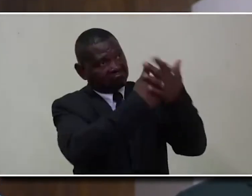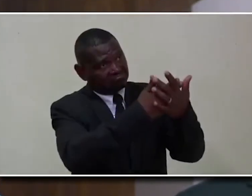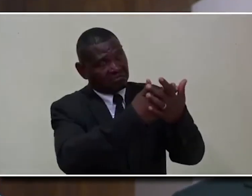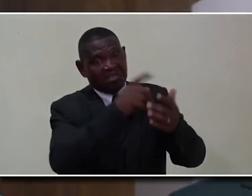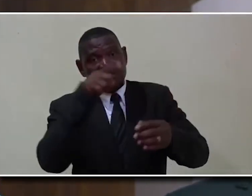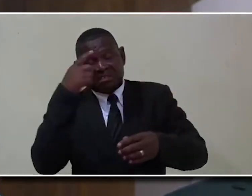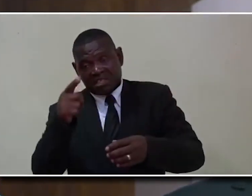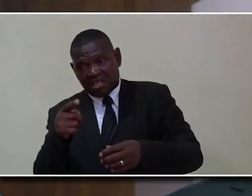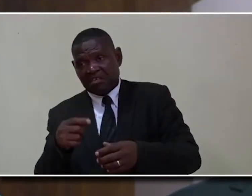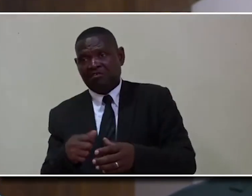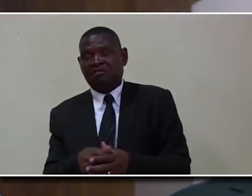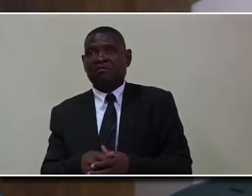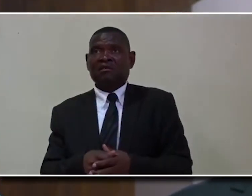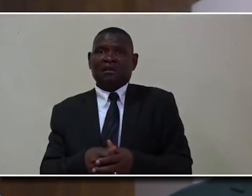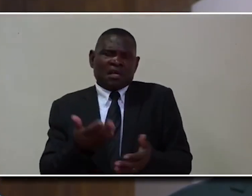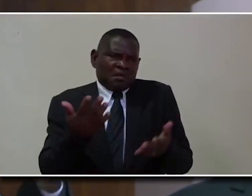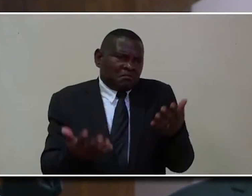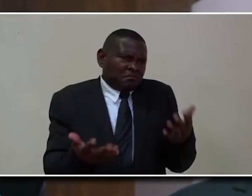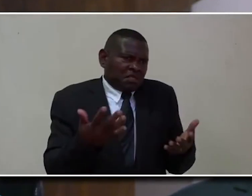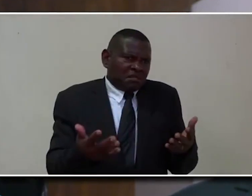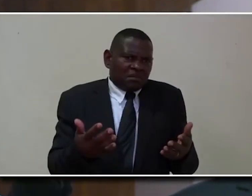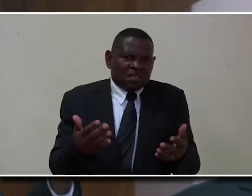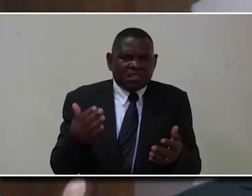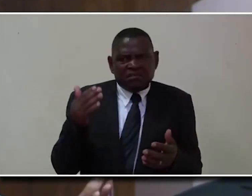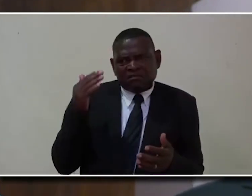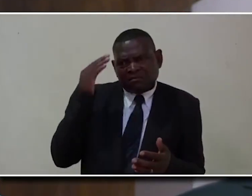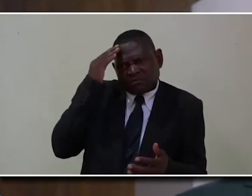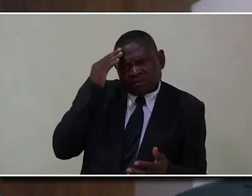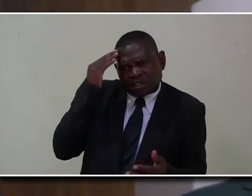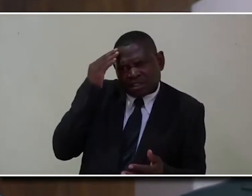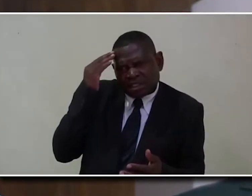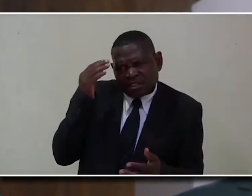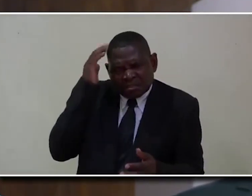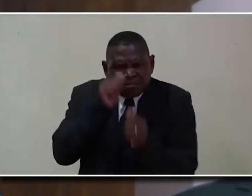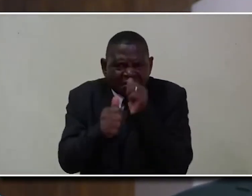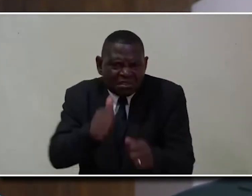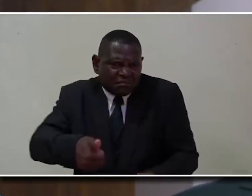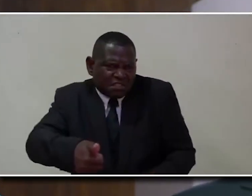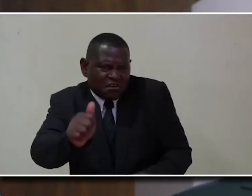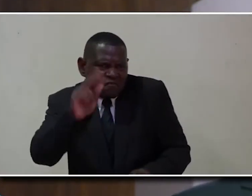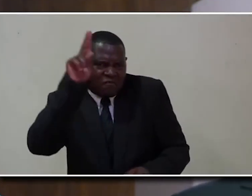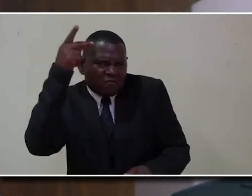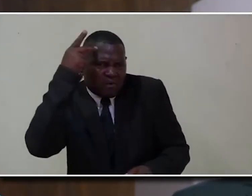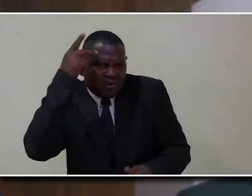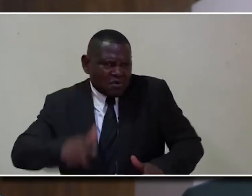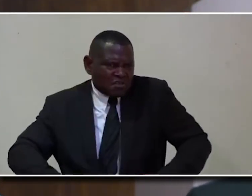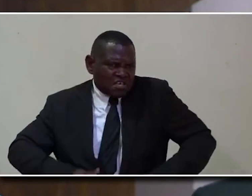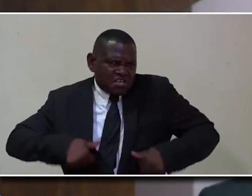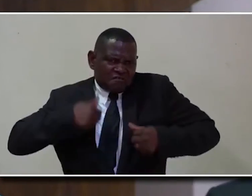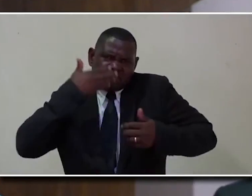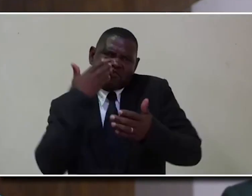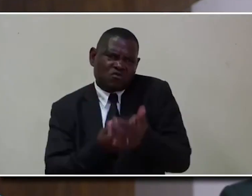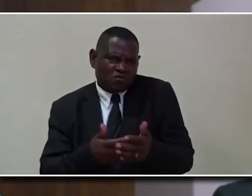Because there may be a thought that maybe he was leading a comfortable life, that's why he was saying, rejoice in the Lord always.